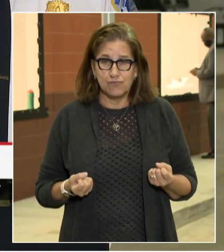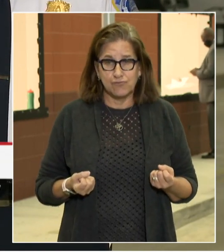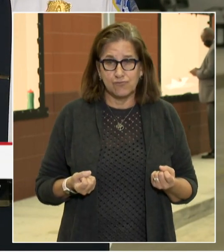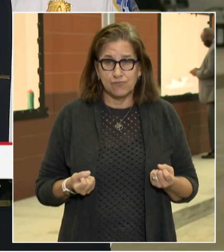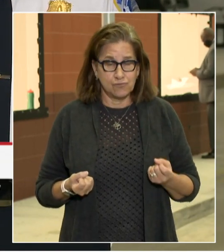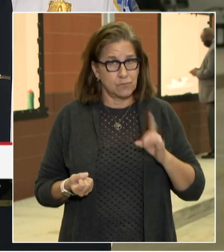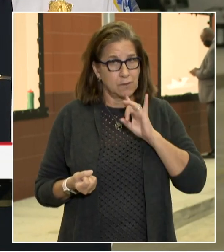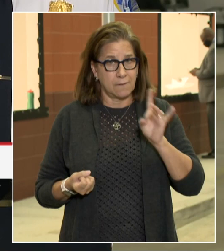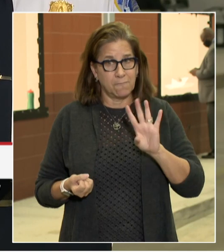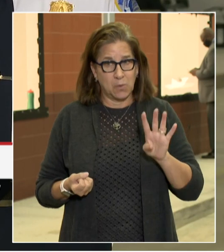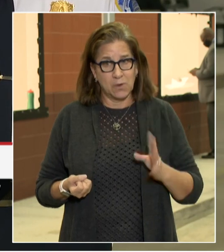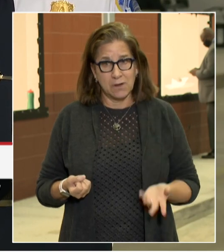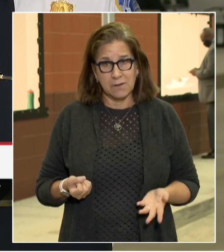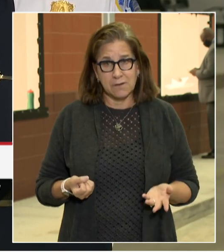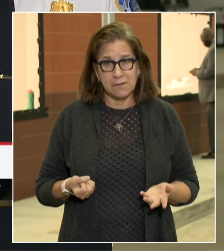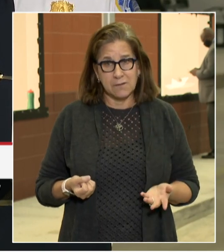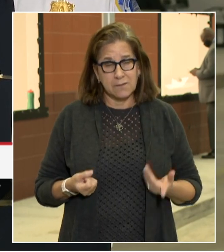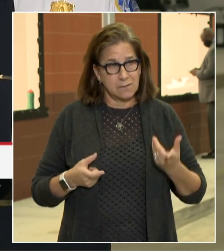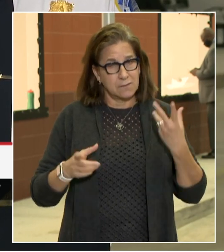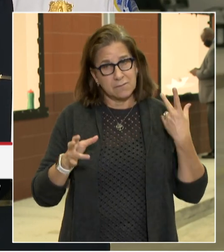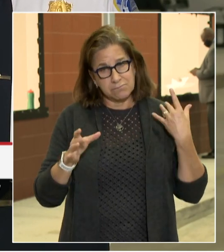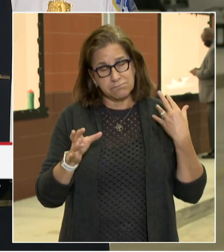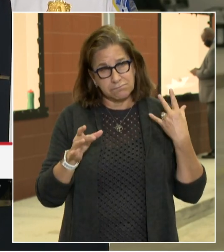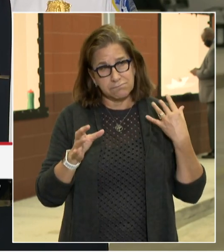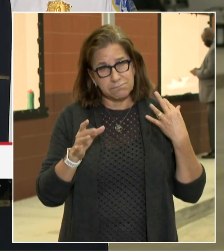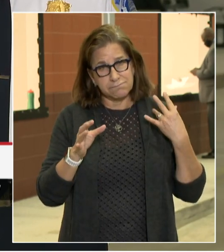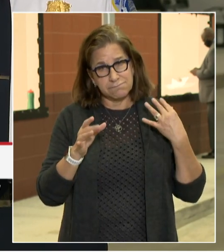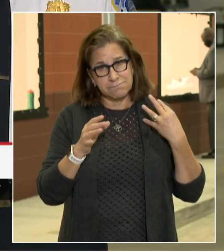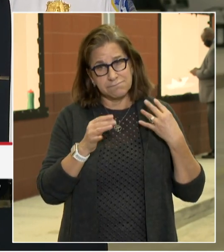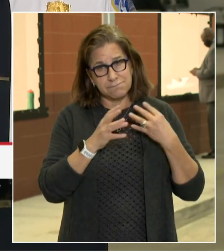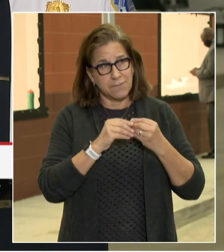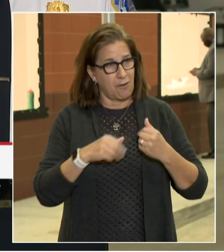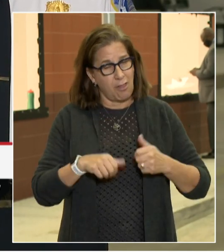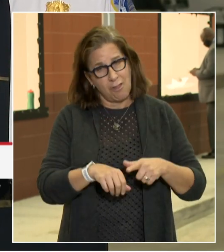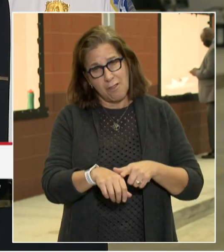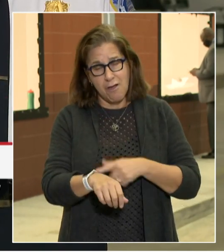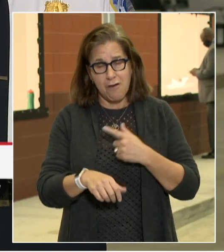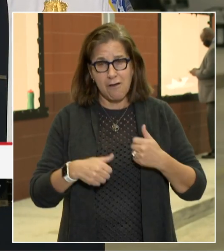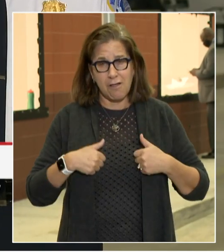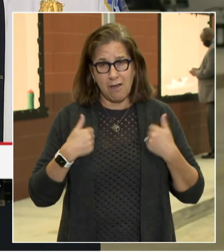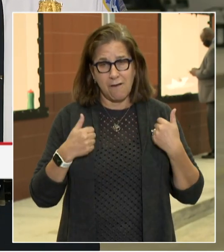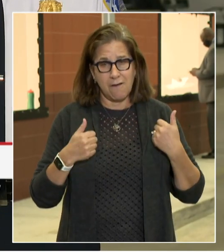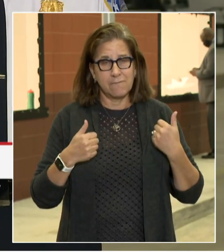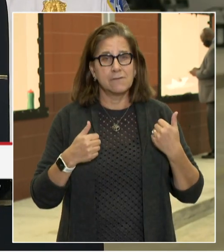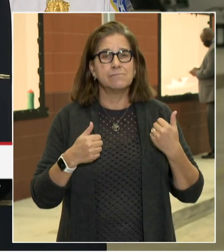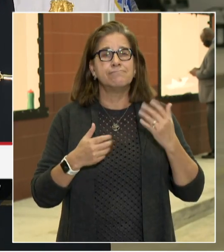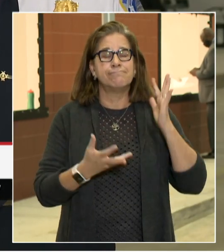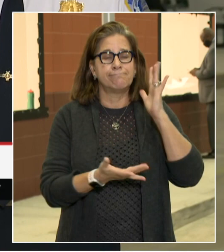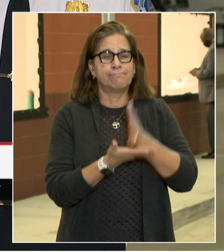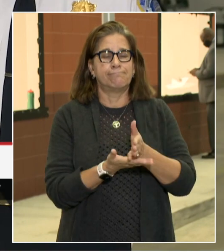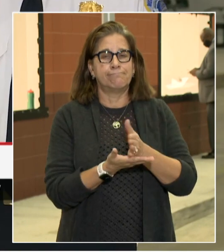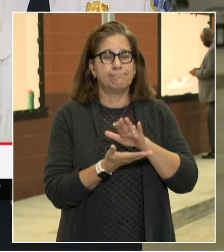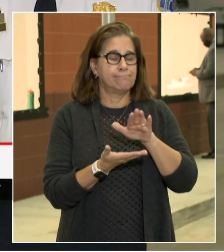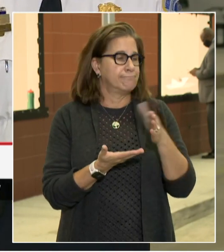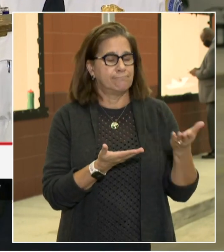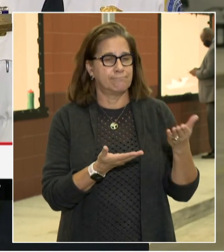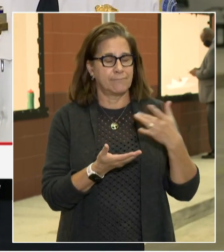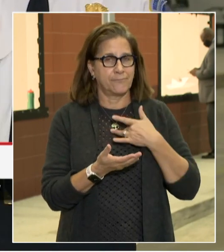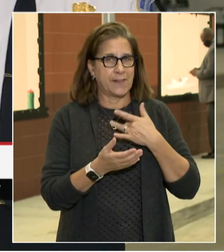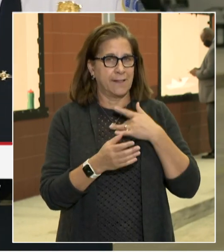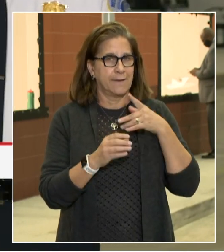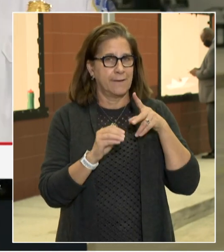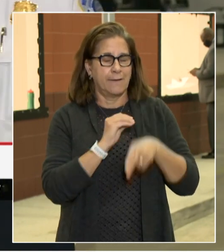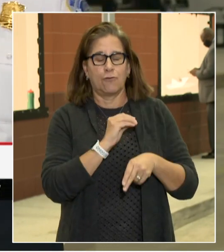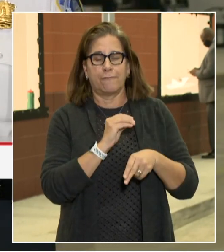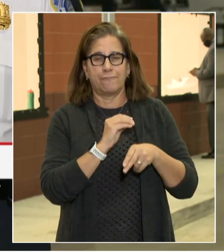experienced a long life, I still feel like we've been shortchanged. The general probably should have lived to 95 or 100.